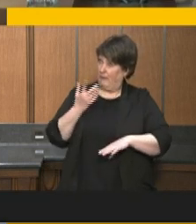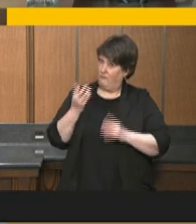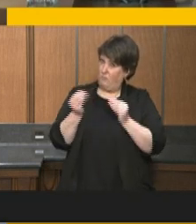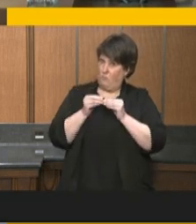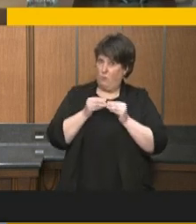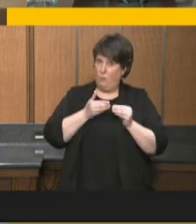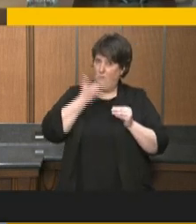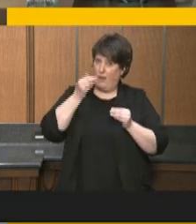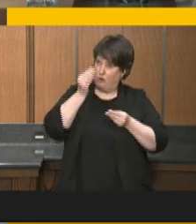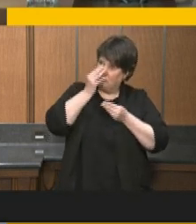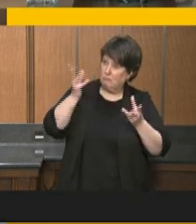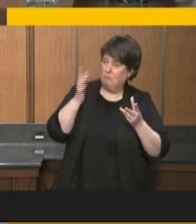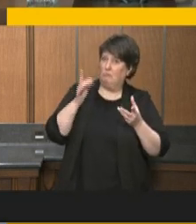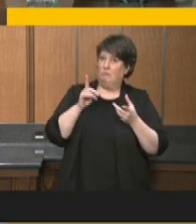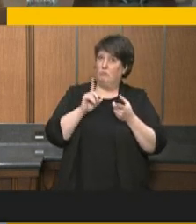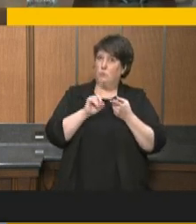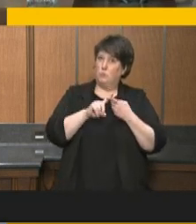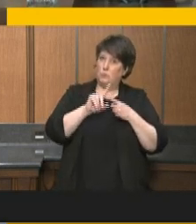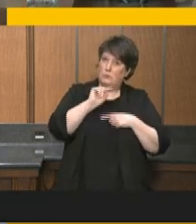with the media and the public.